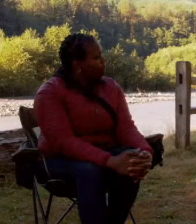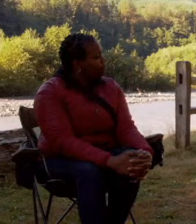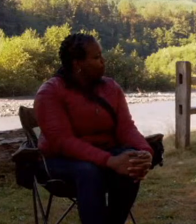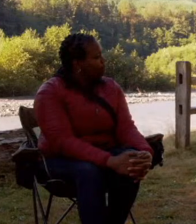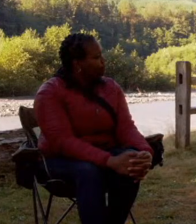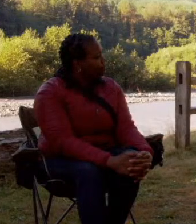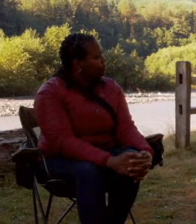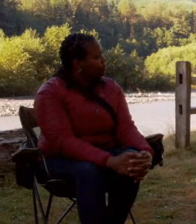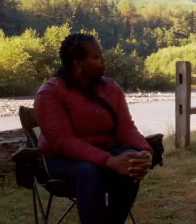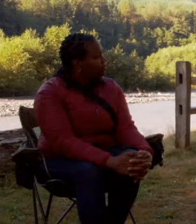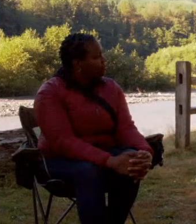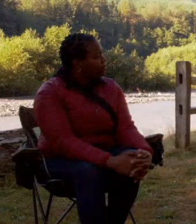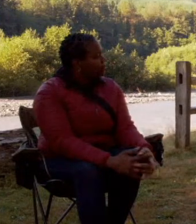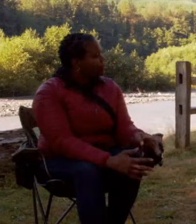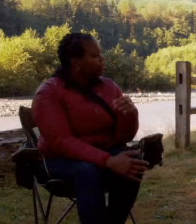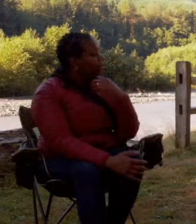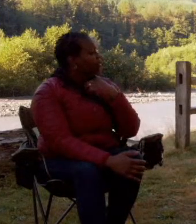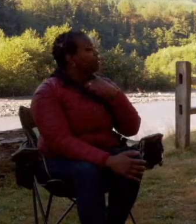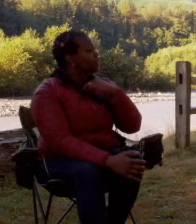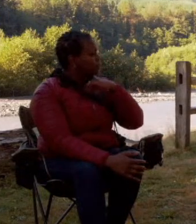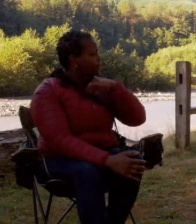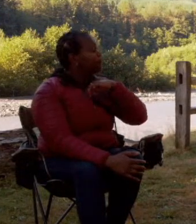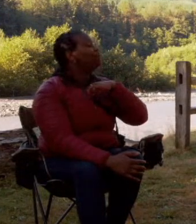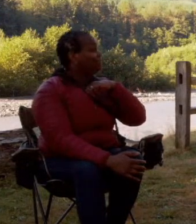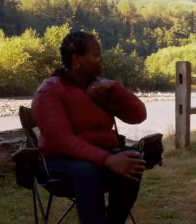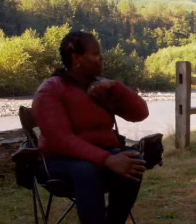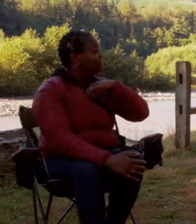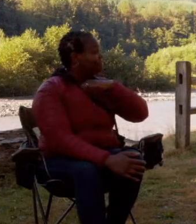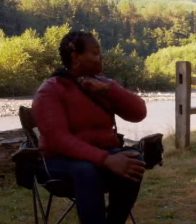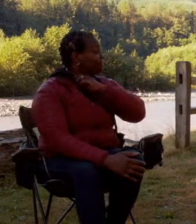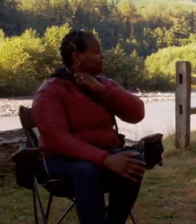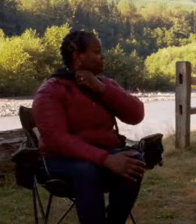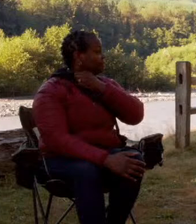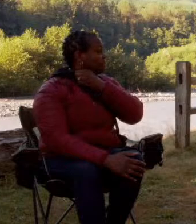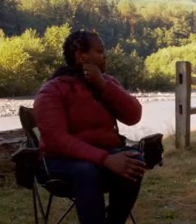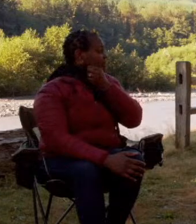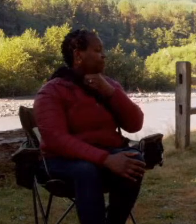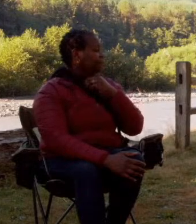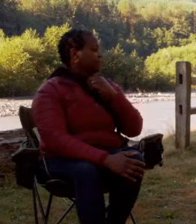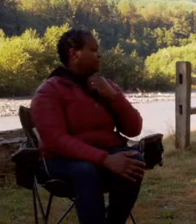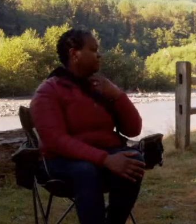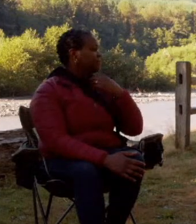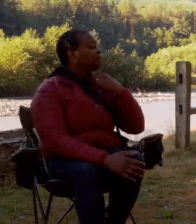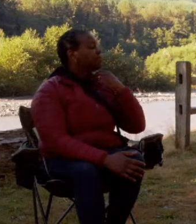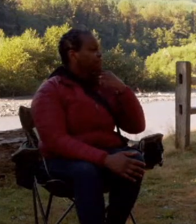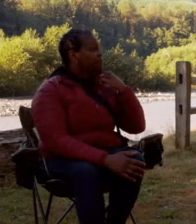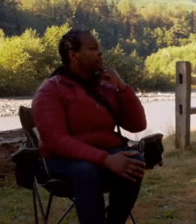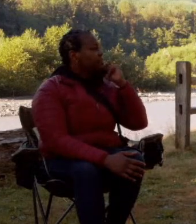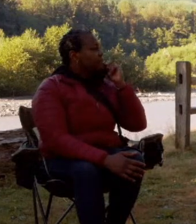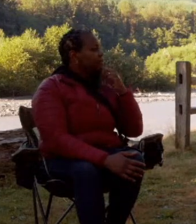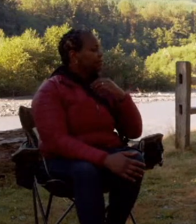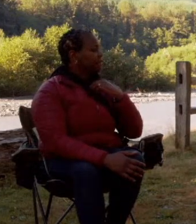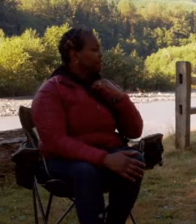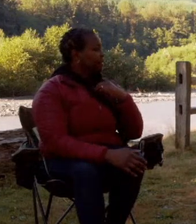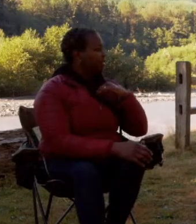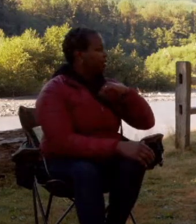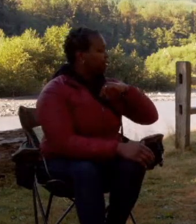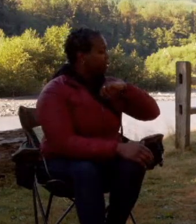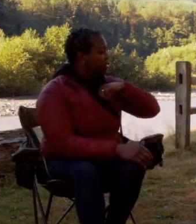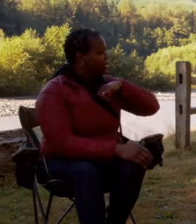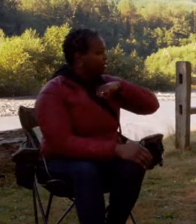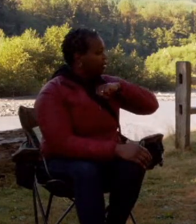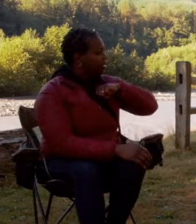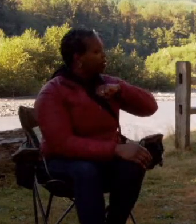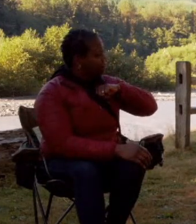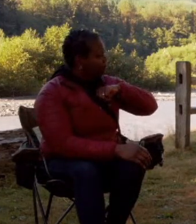great thing. There's Blacks Outdoors, there's another group. And so Seattle Parks Department had them in,